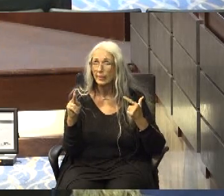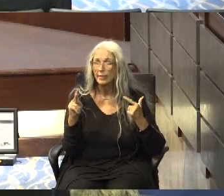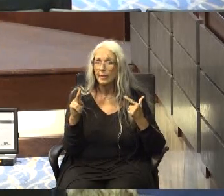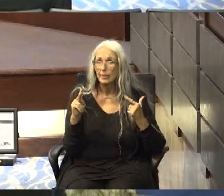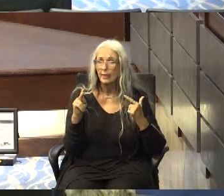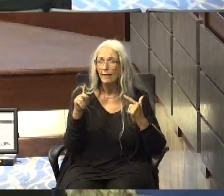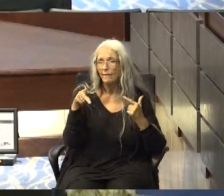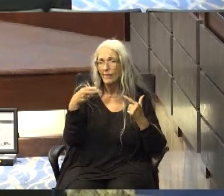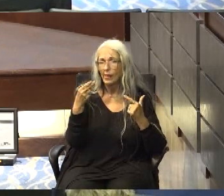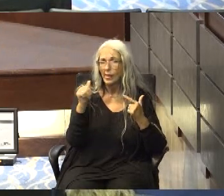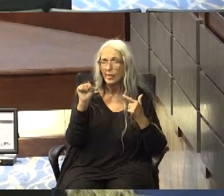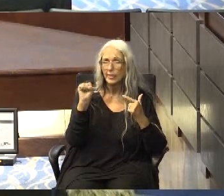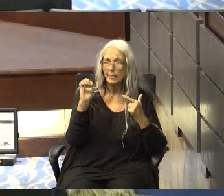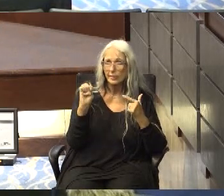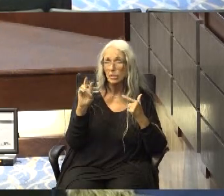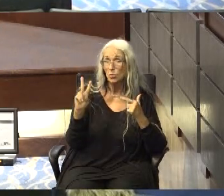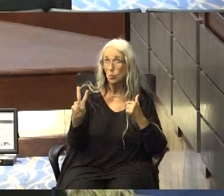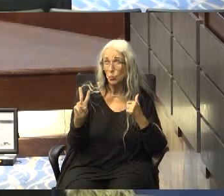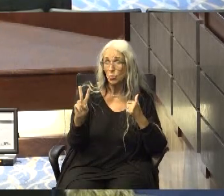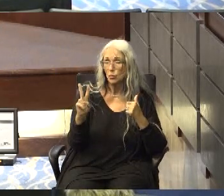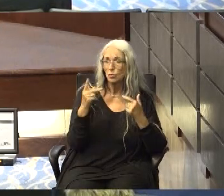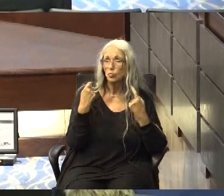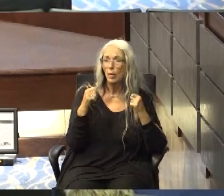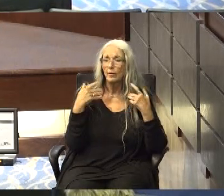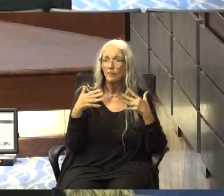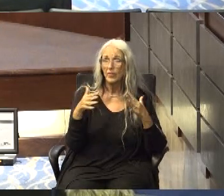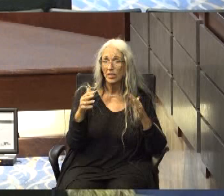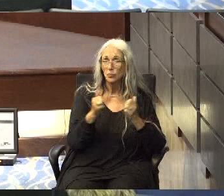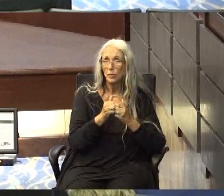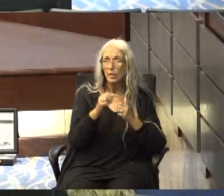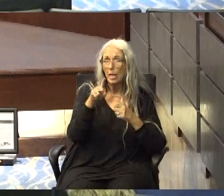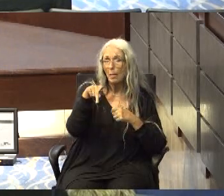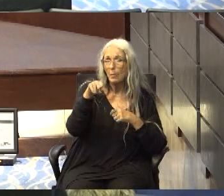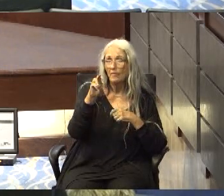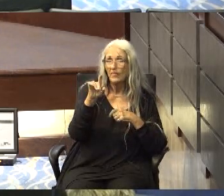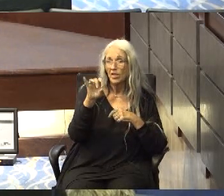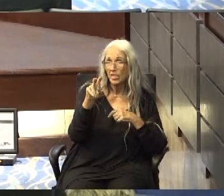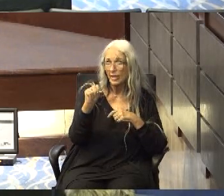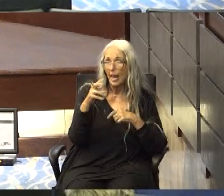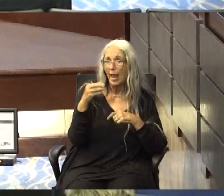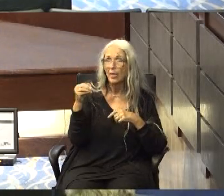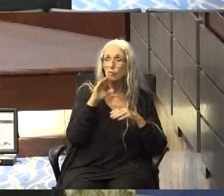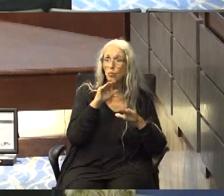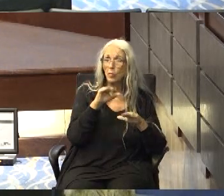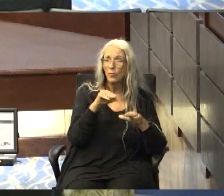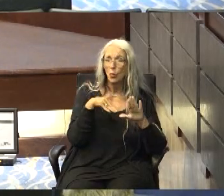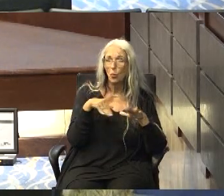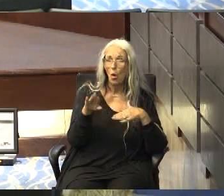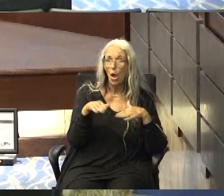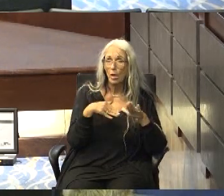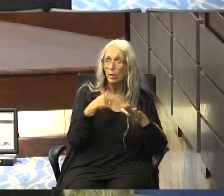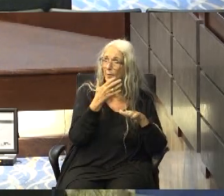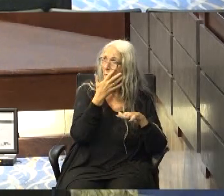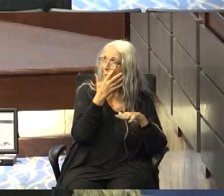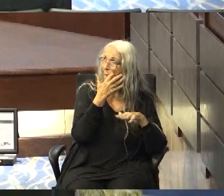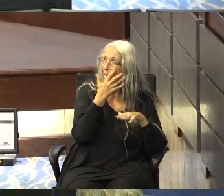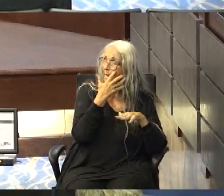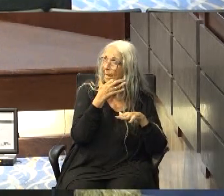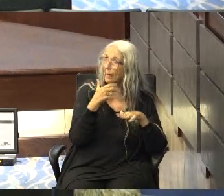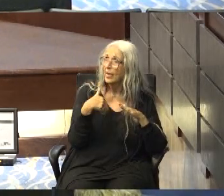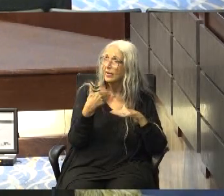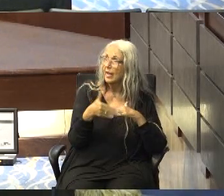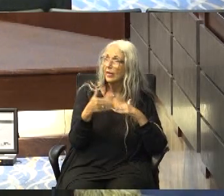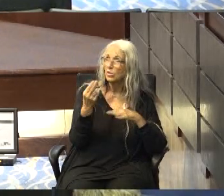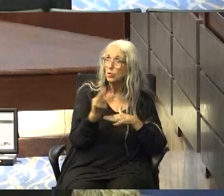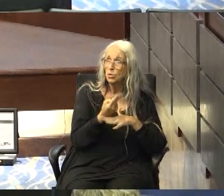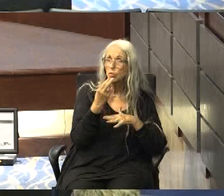of a phase 2 on what we're trying to get done with the pavilion and the Riverwalk and the mixed use resi and